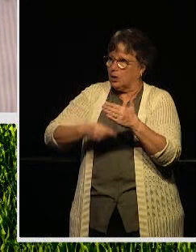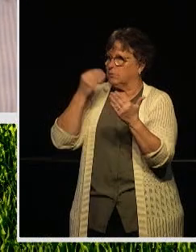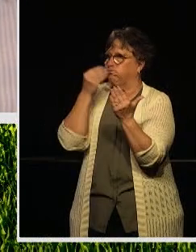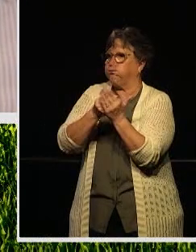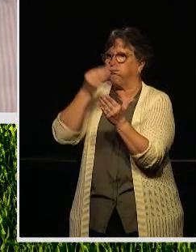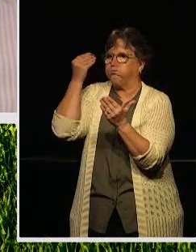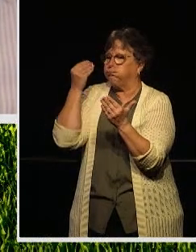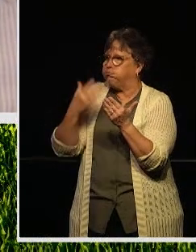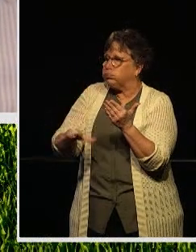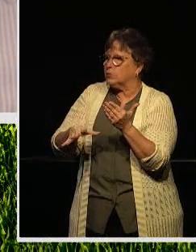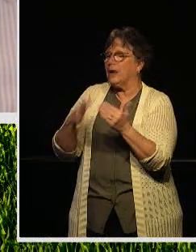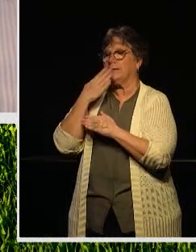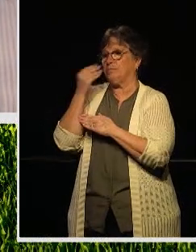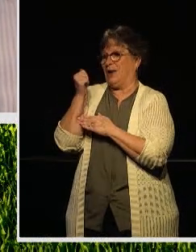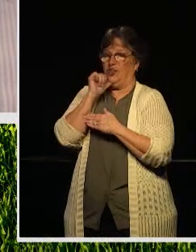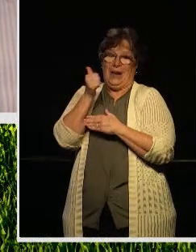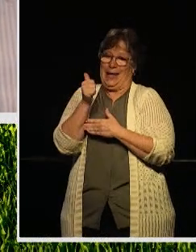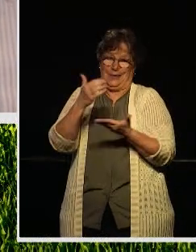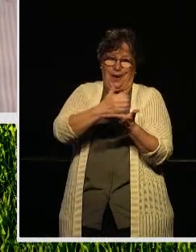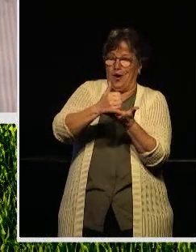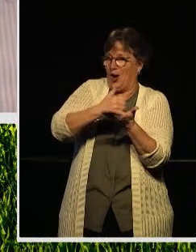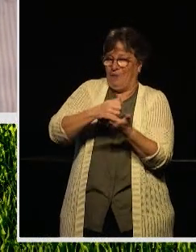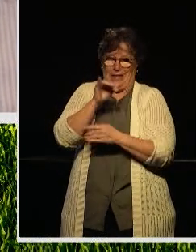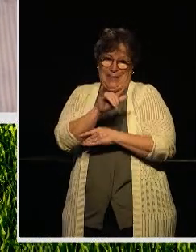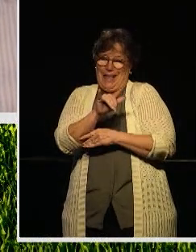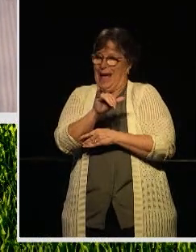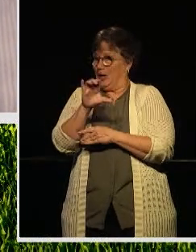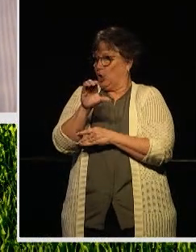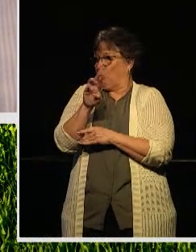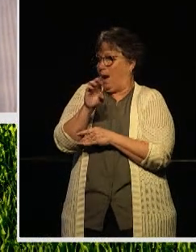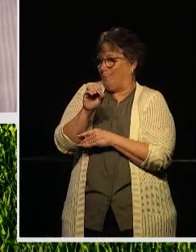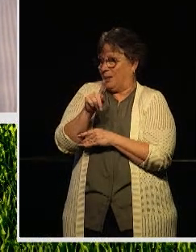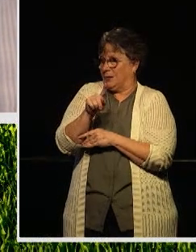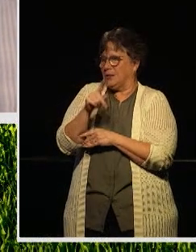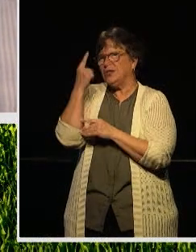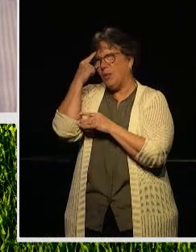to not harvest that at all. So I do think there's a little bit of,